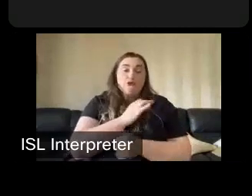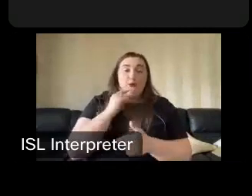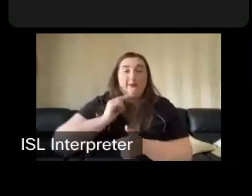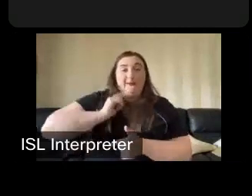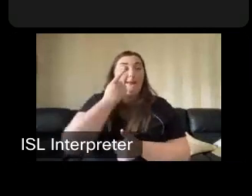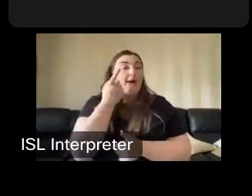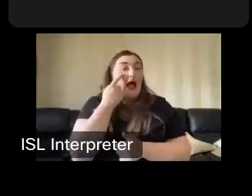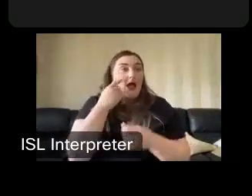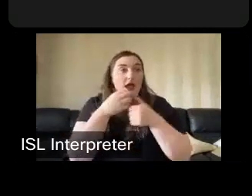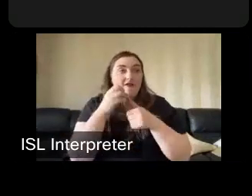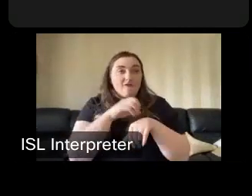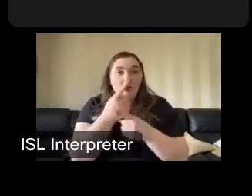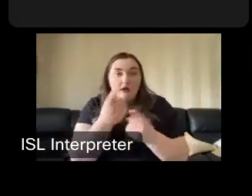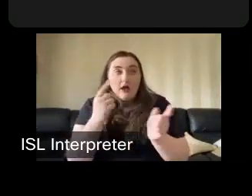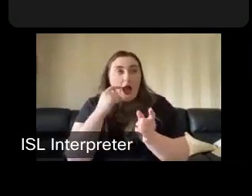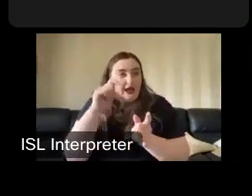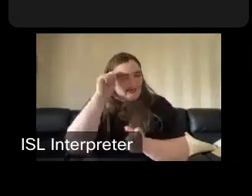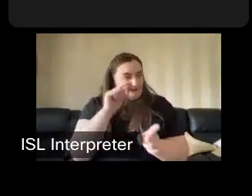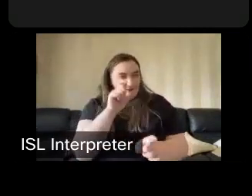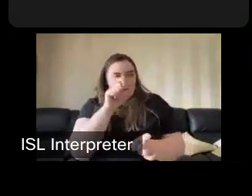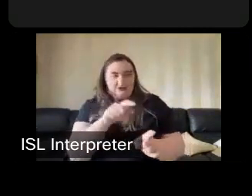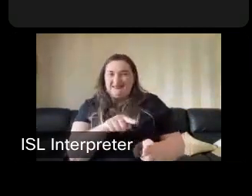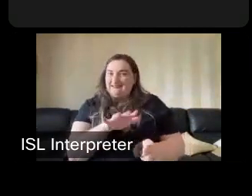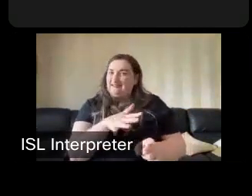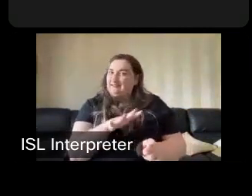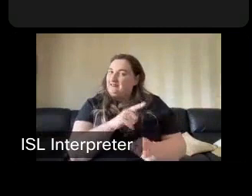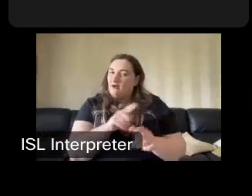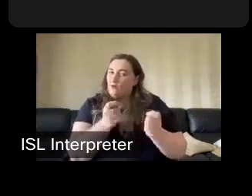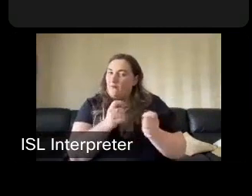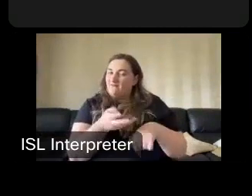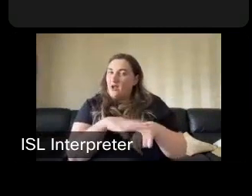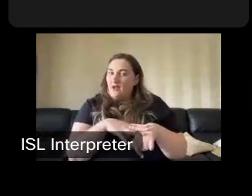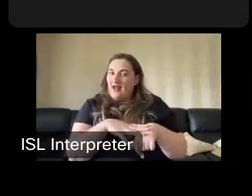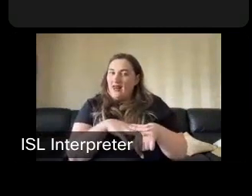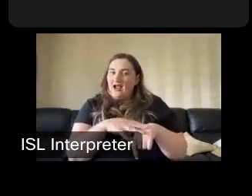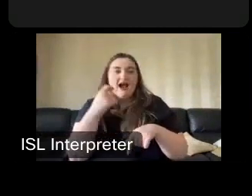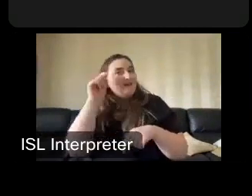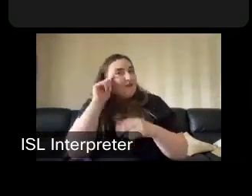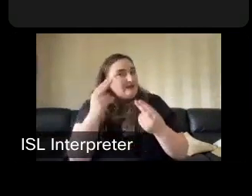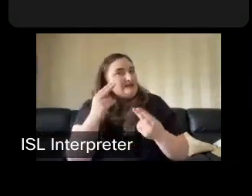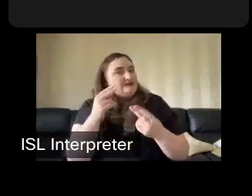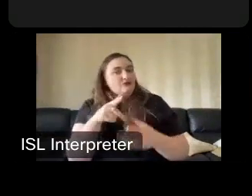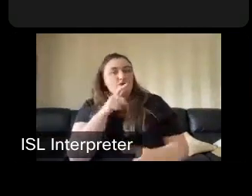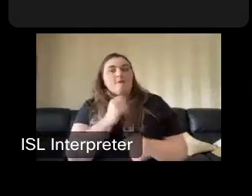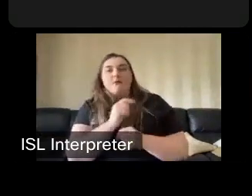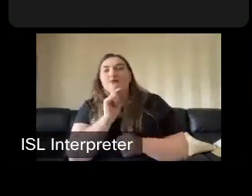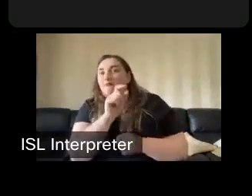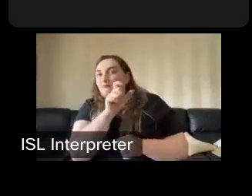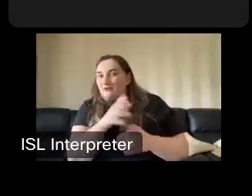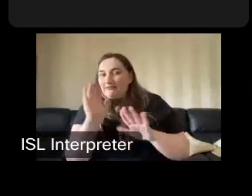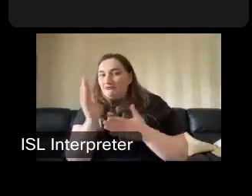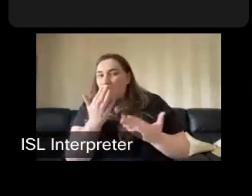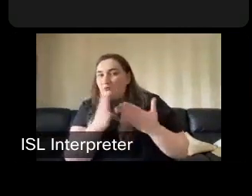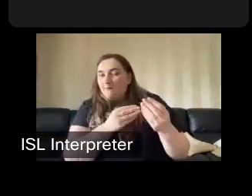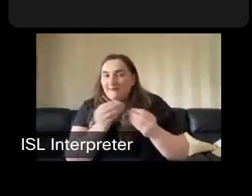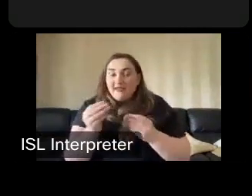do you know what, I think so-and-so is maybe not coping. I think we need to bring something in to help them. And if you